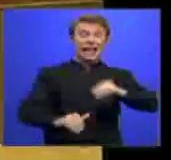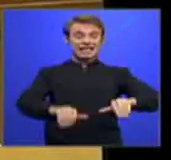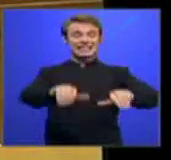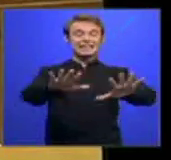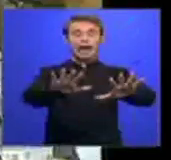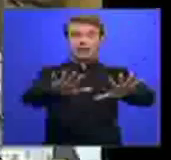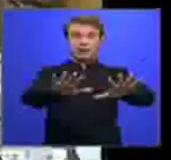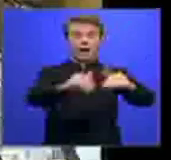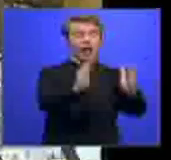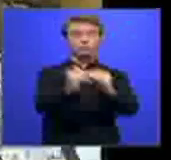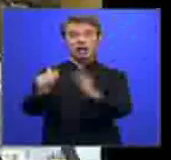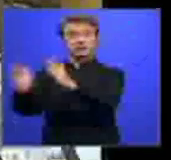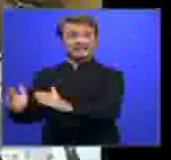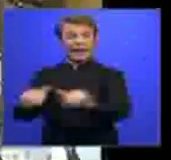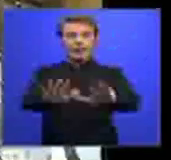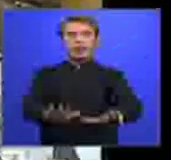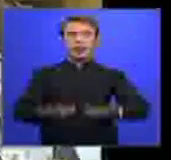water.